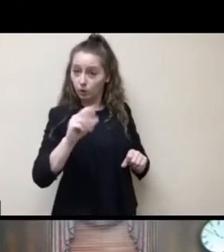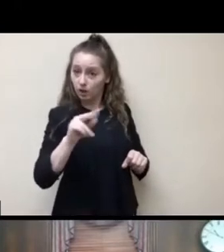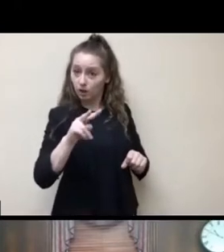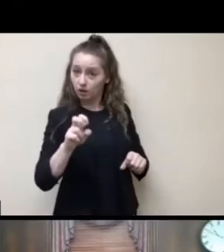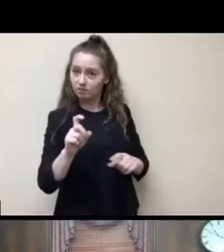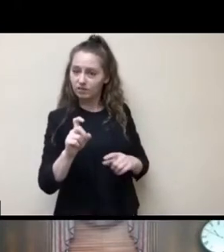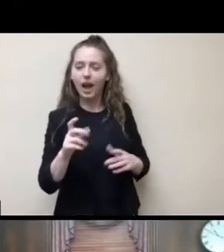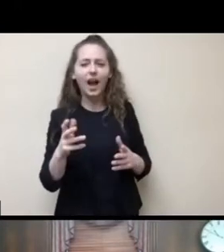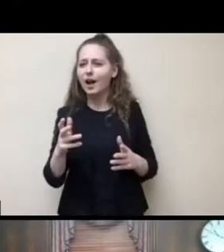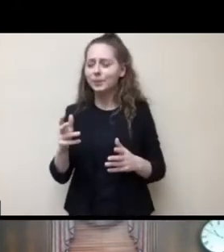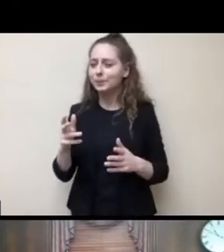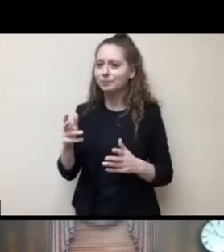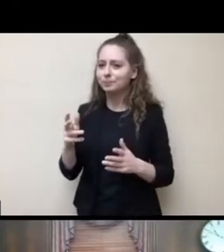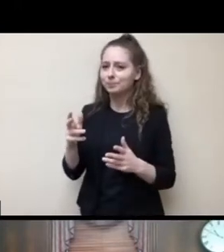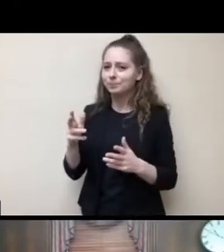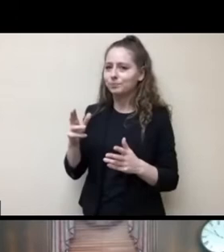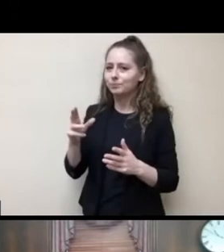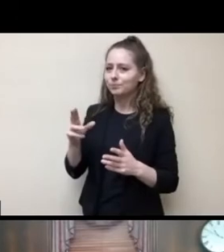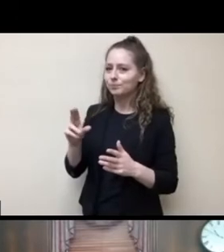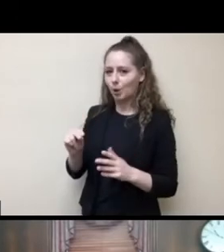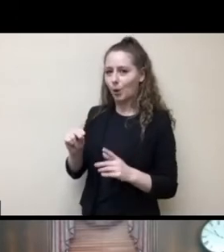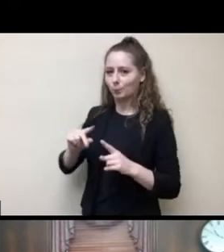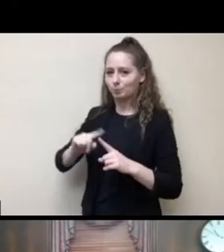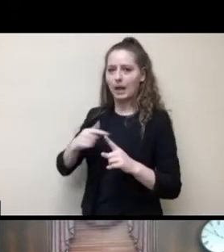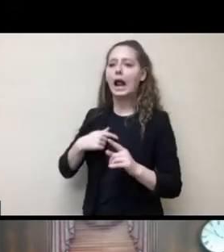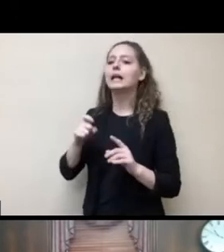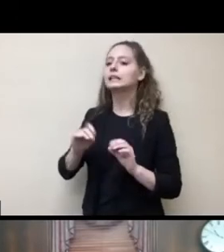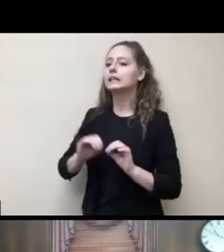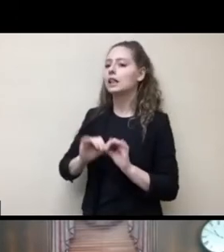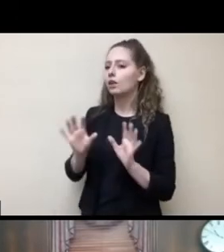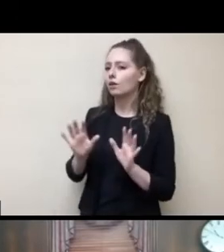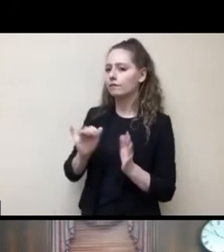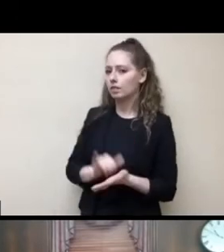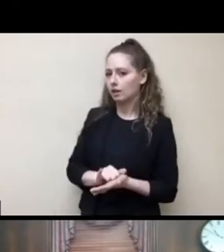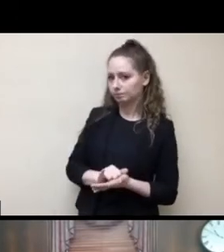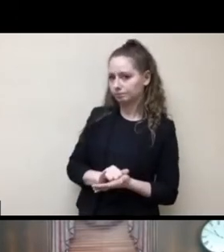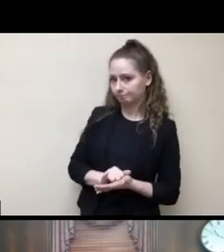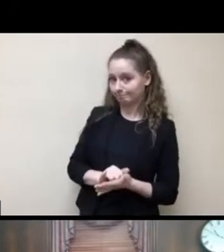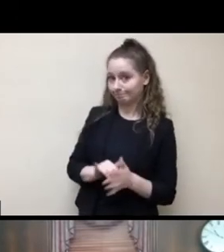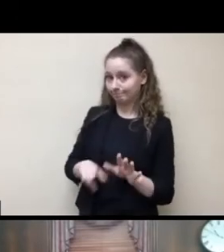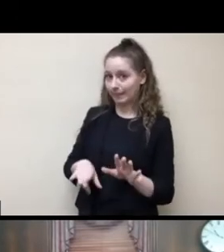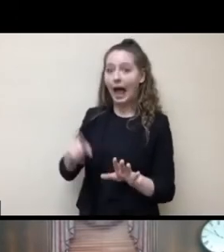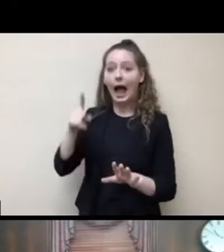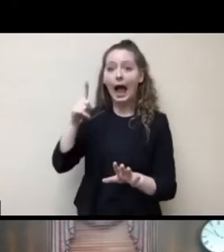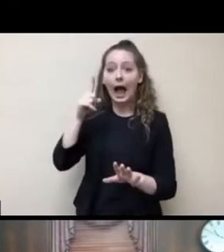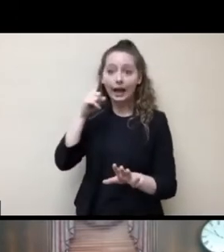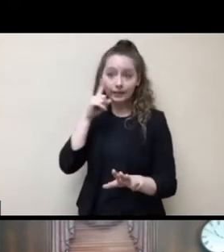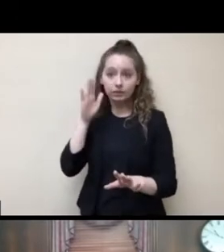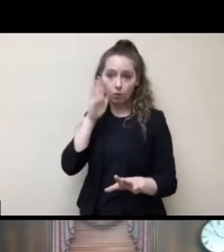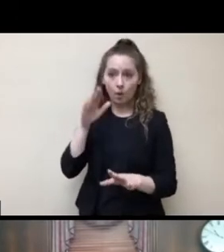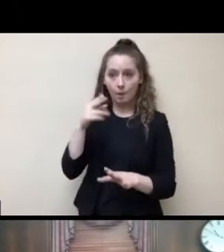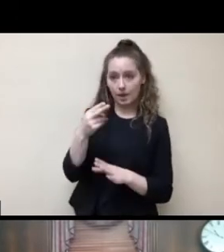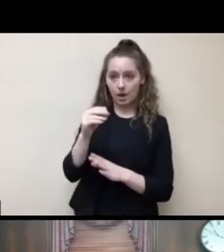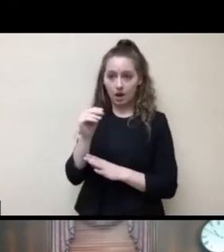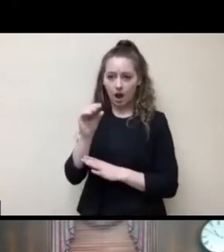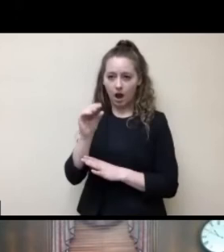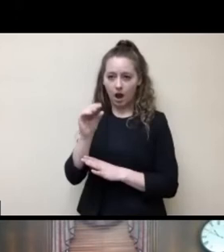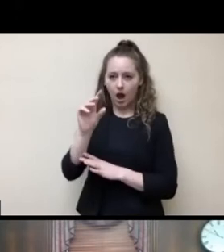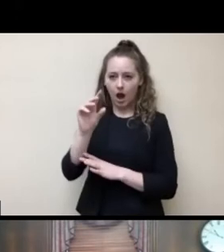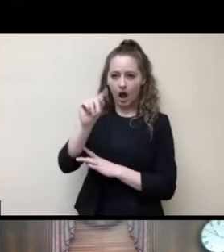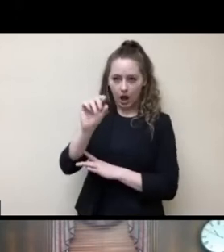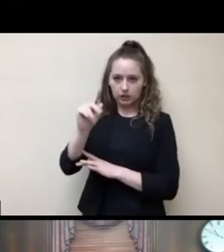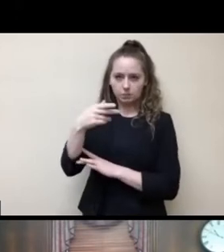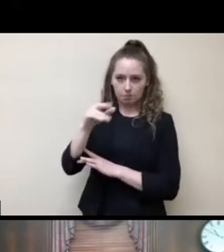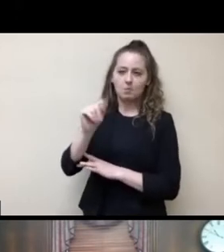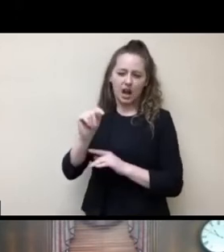No, but I need to clarify that. I think there will be hot spots that do pop up across the country, but